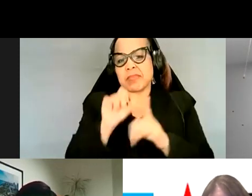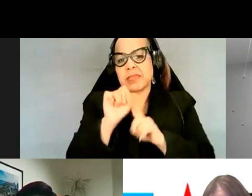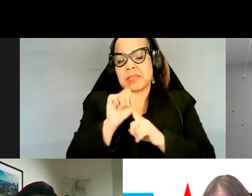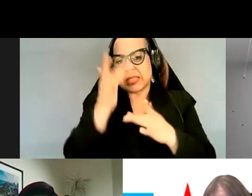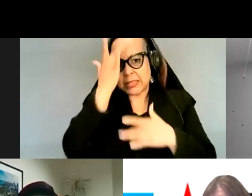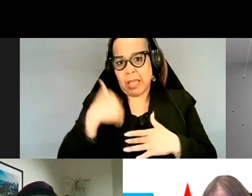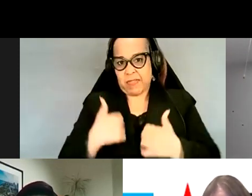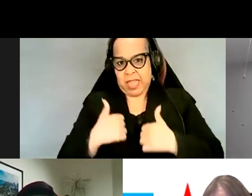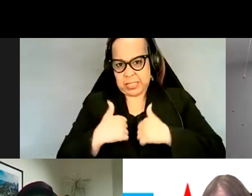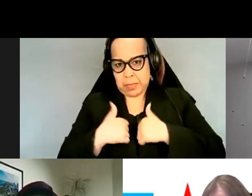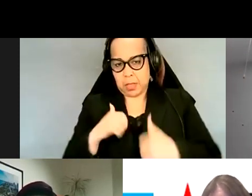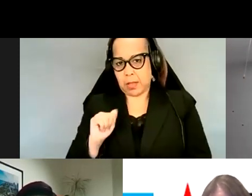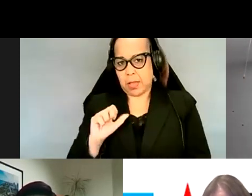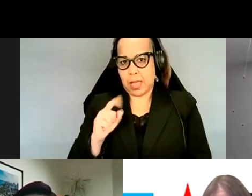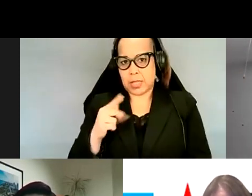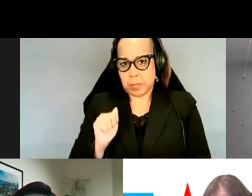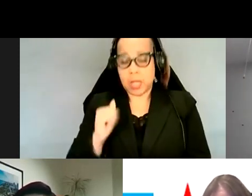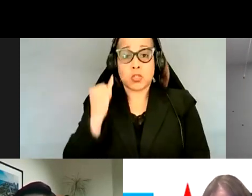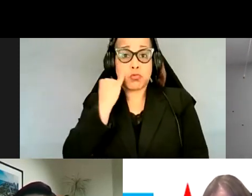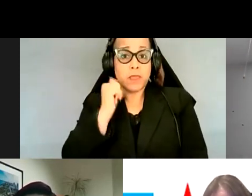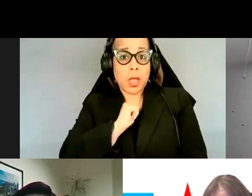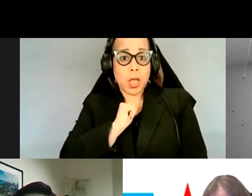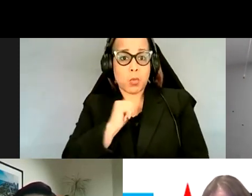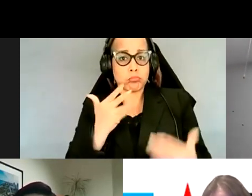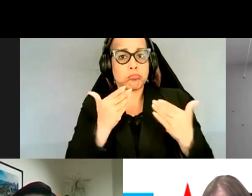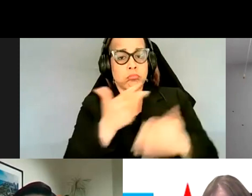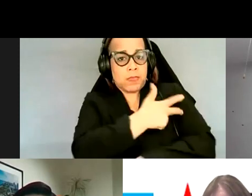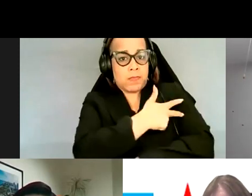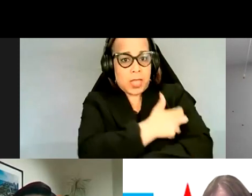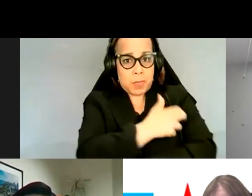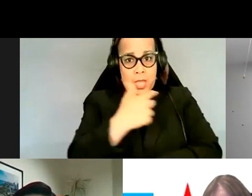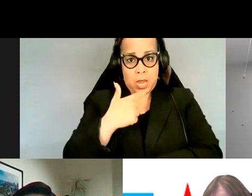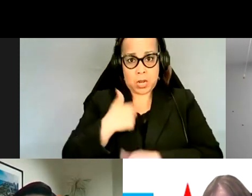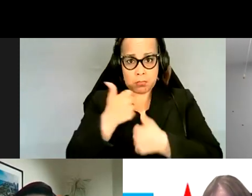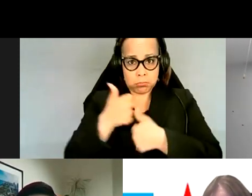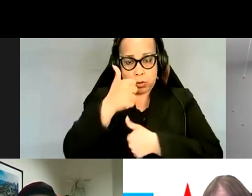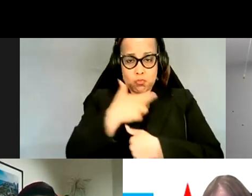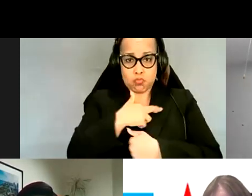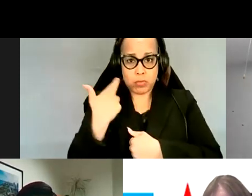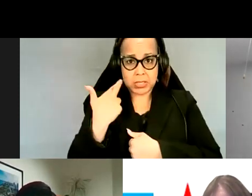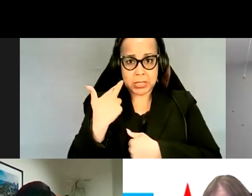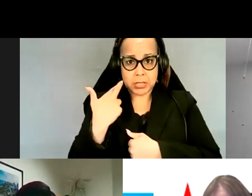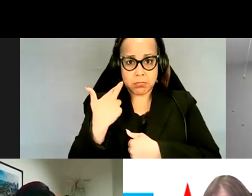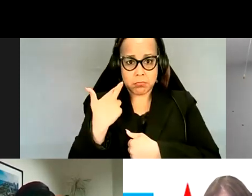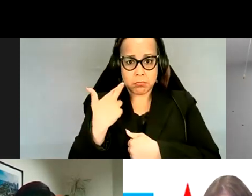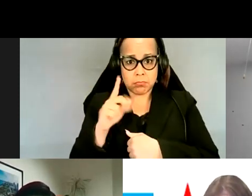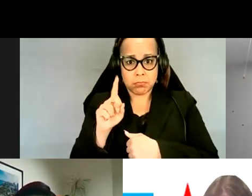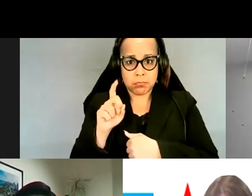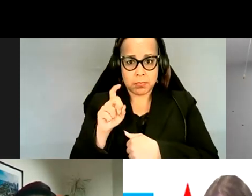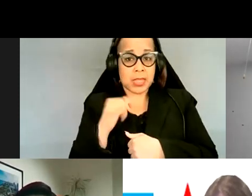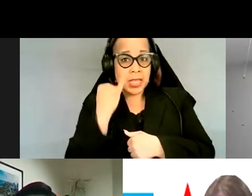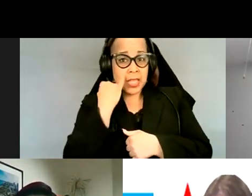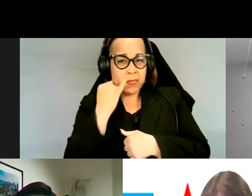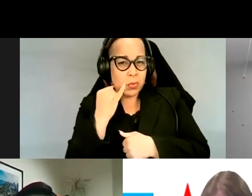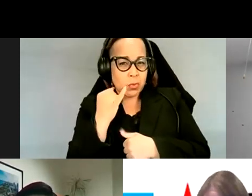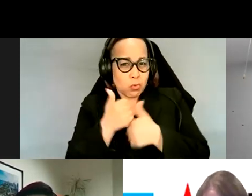I have asthma. So if I were to take the vaccine, am I at a greater risk of taking the vaccine? If you're at greater